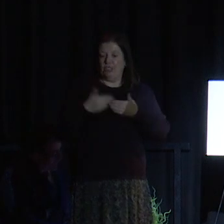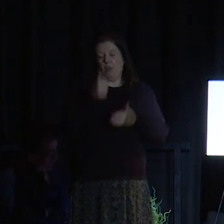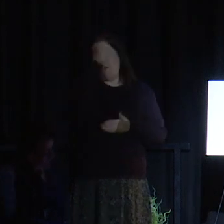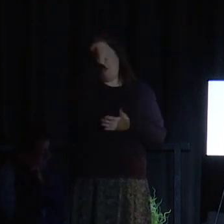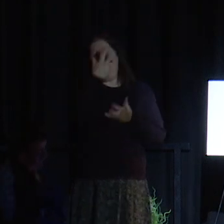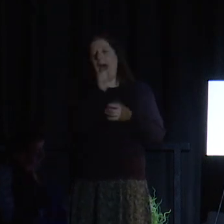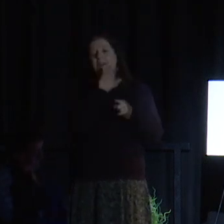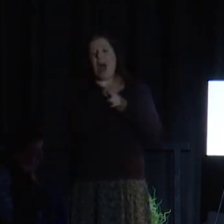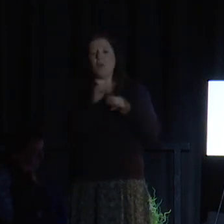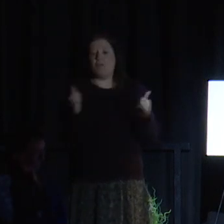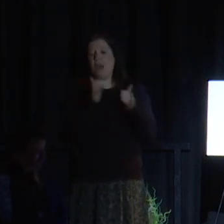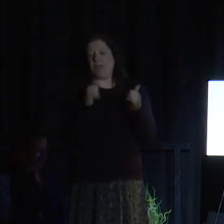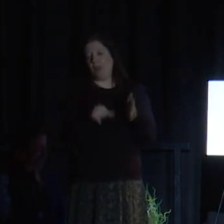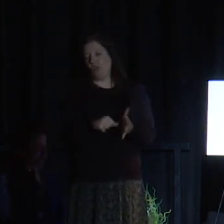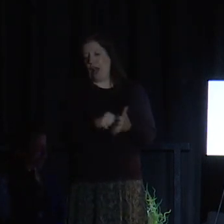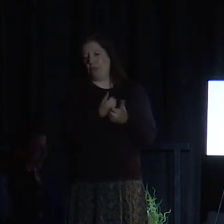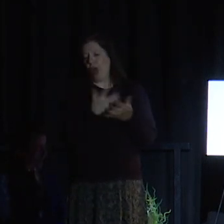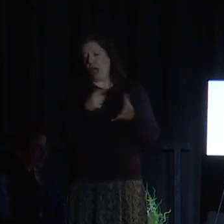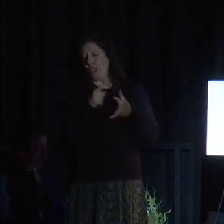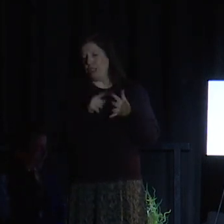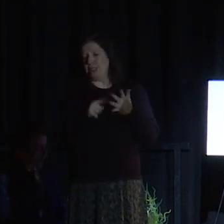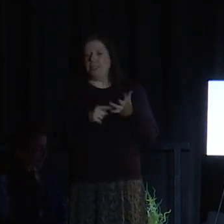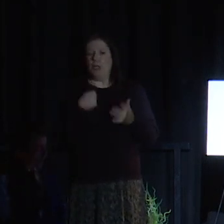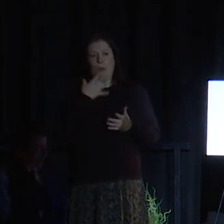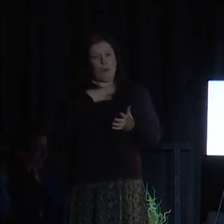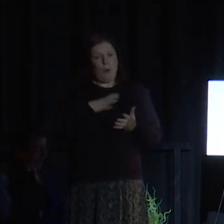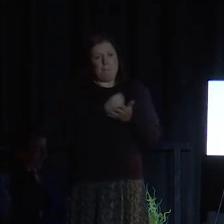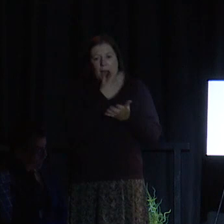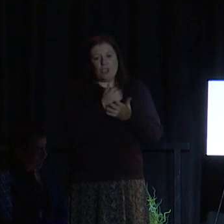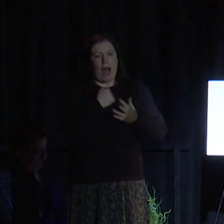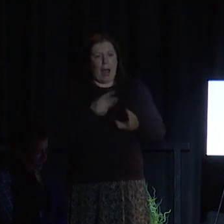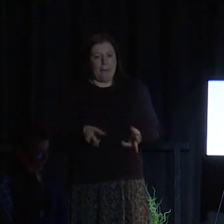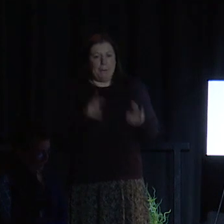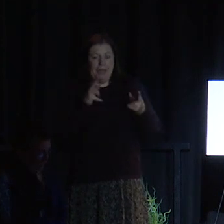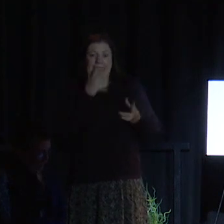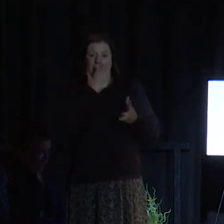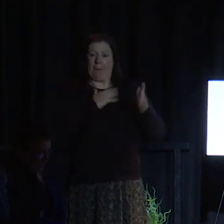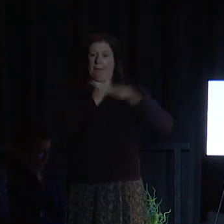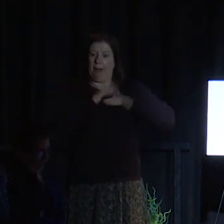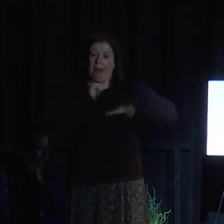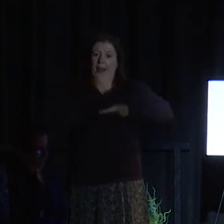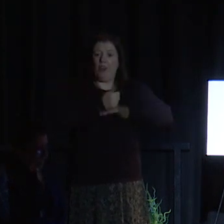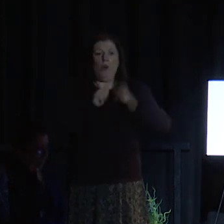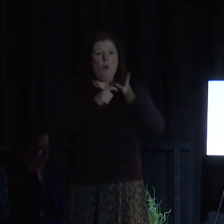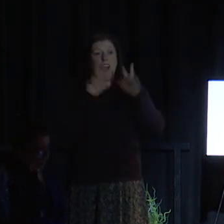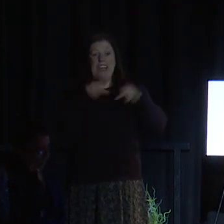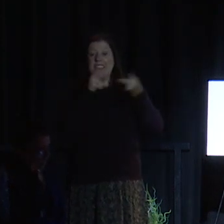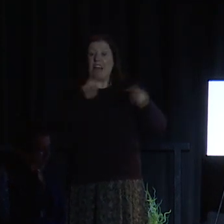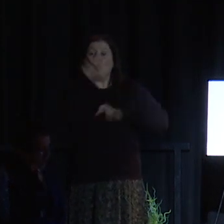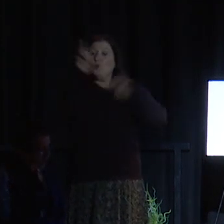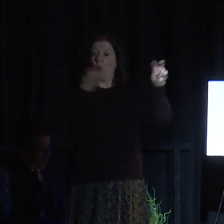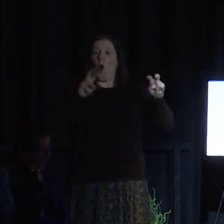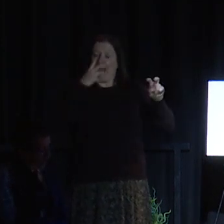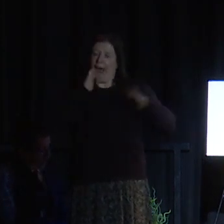challenges that outdoor festival producers face. We're committed to making the piece durable. It can be rebuilt on site when touring internationally, and it will